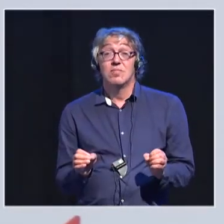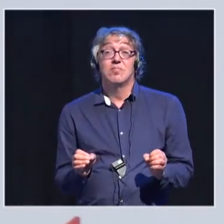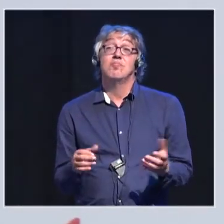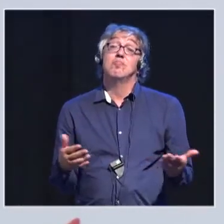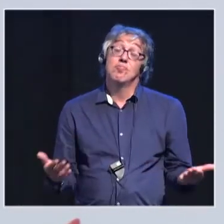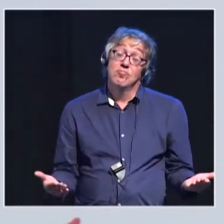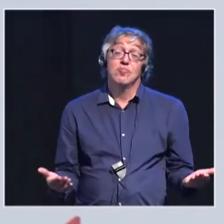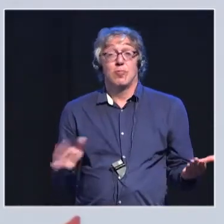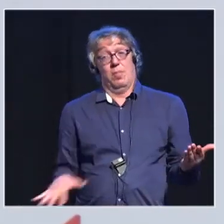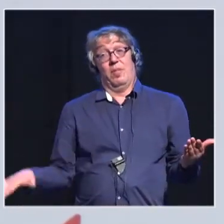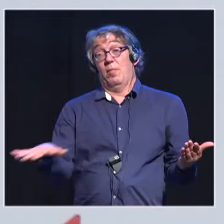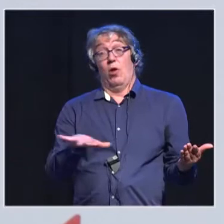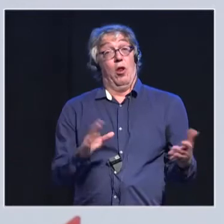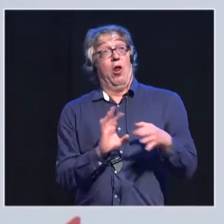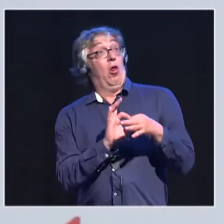a cyber